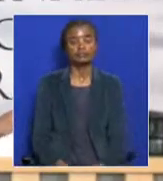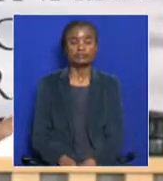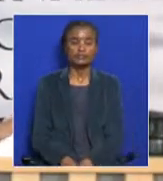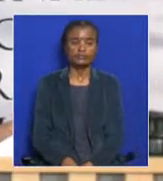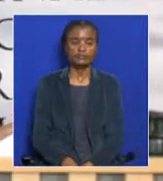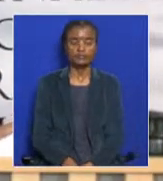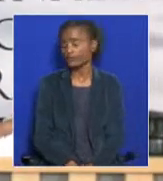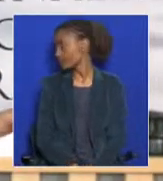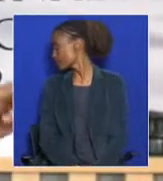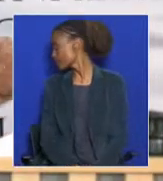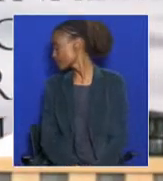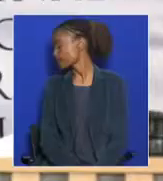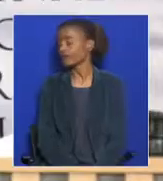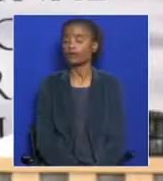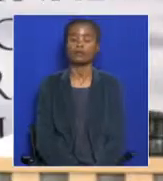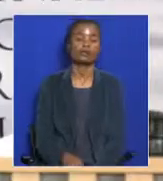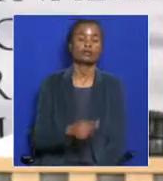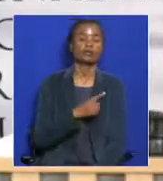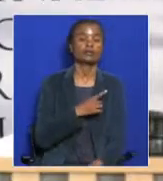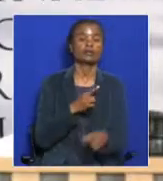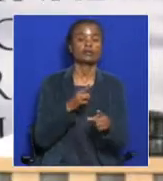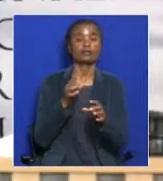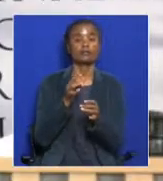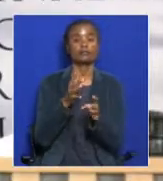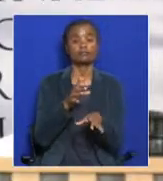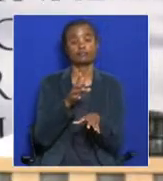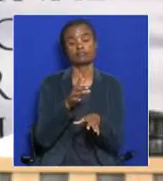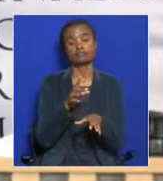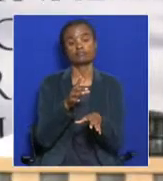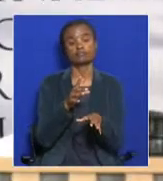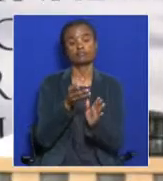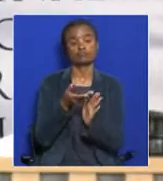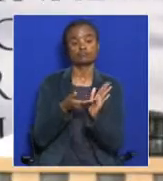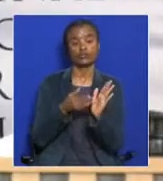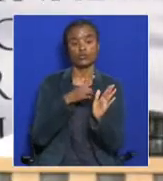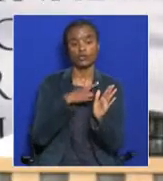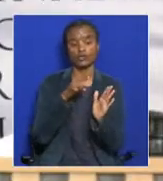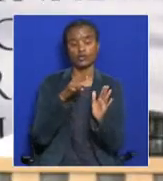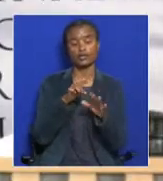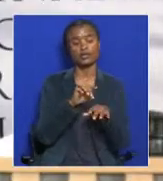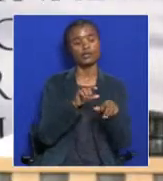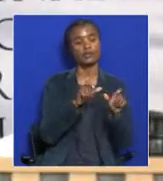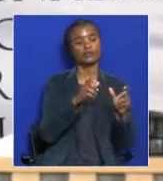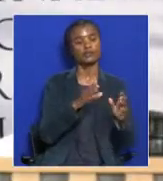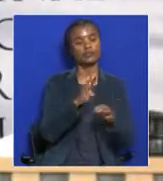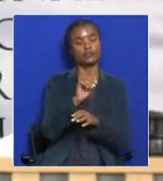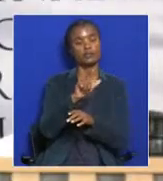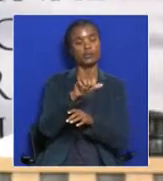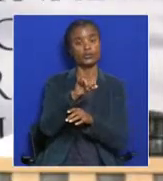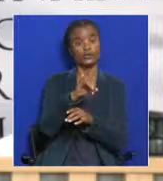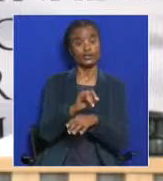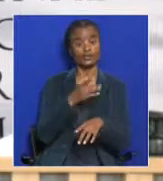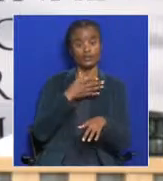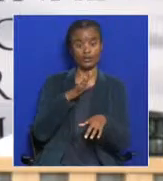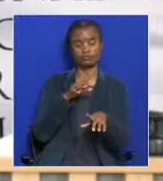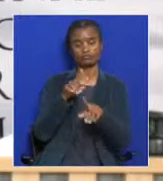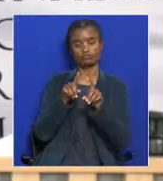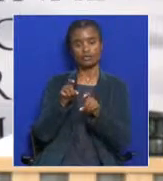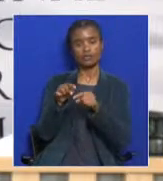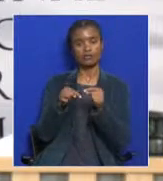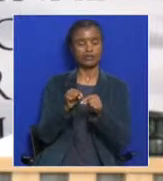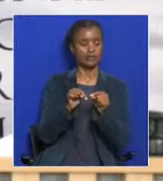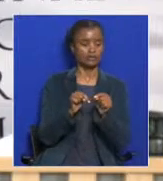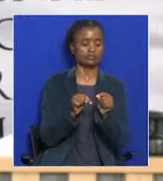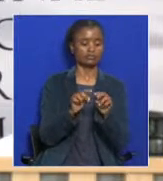Commissioner Baloyi wants to engage you on the investigation diary, but we will have to flag this because I have questions to